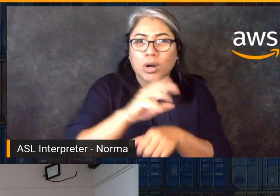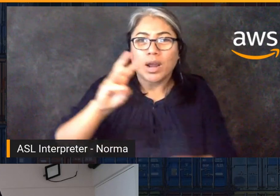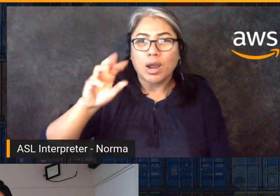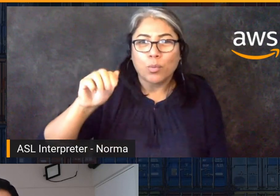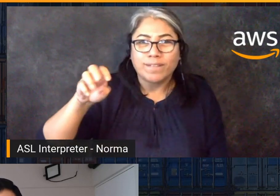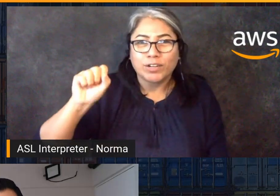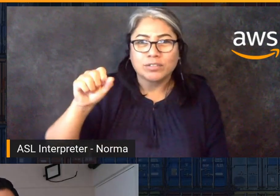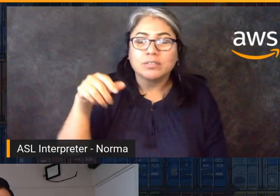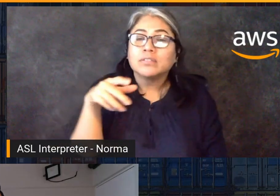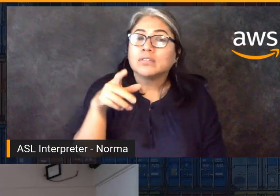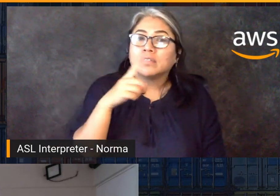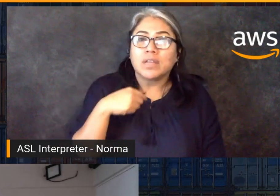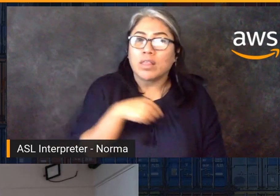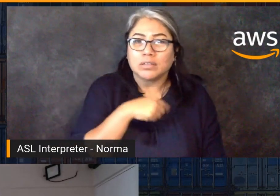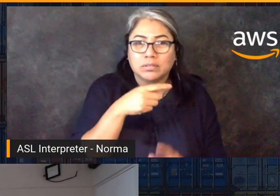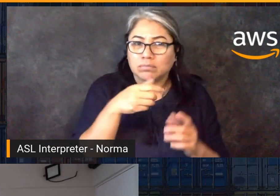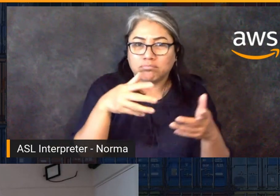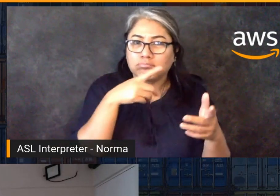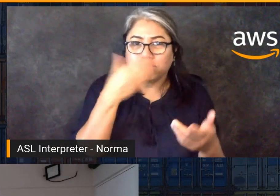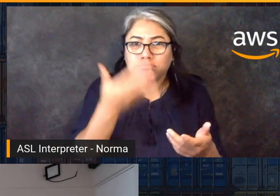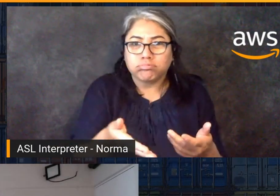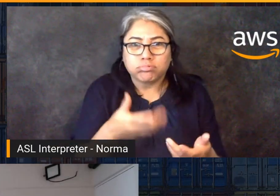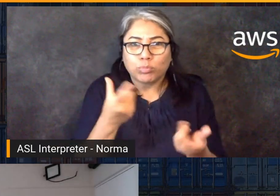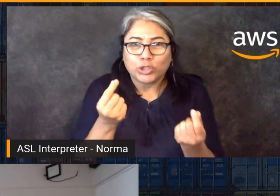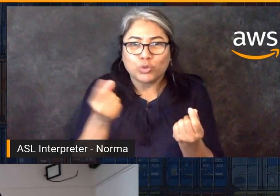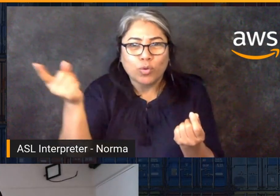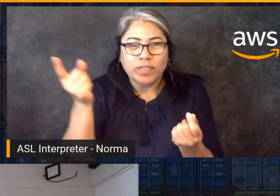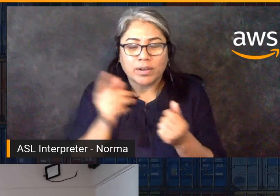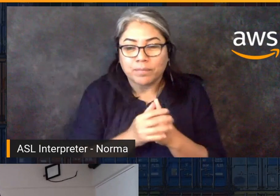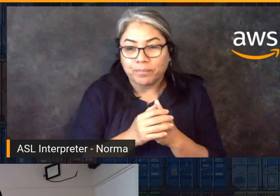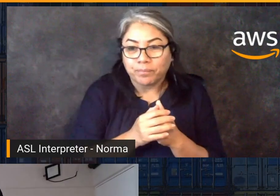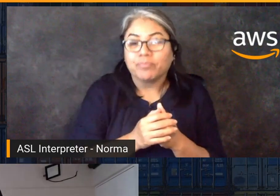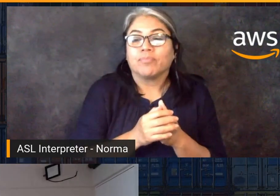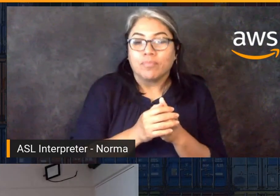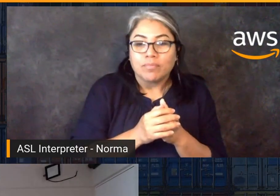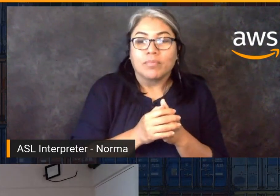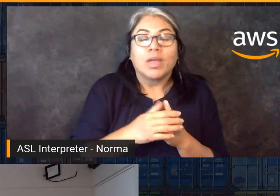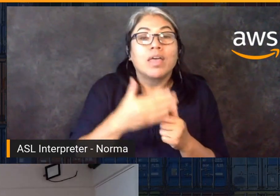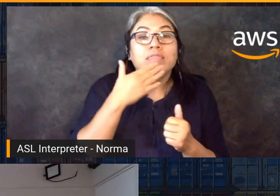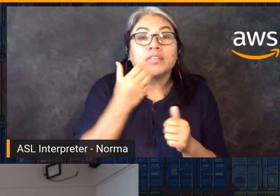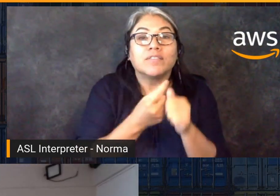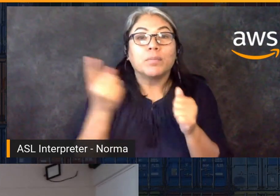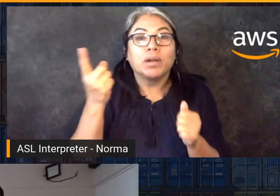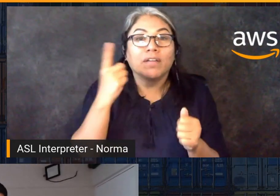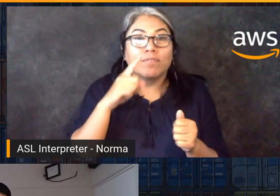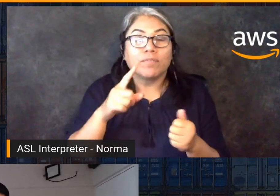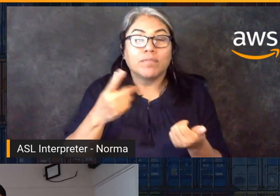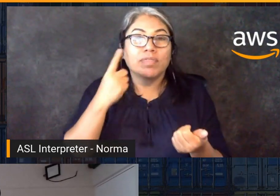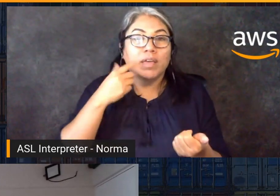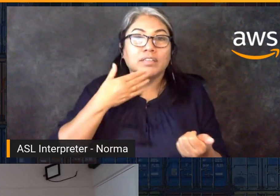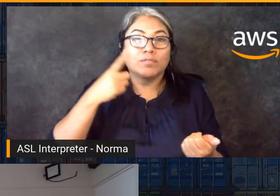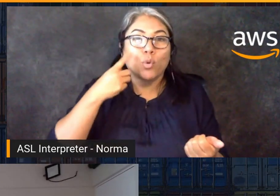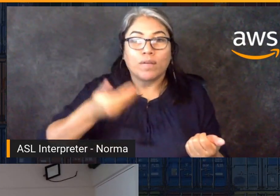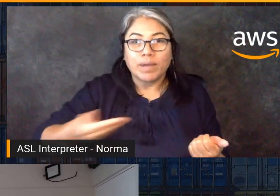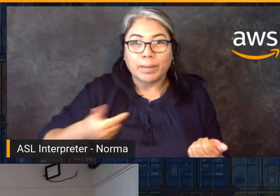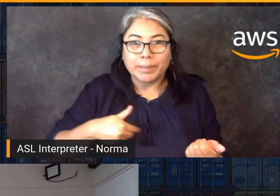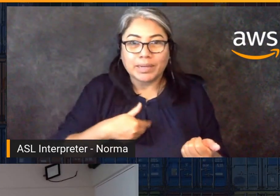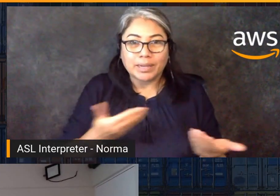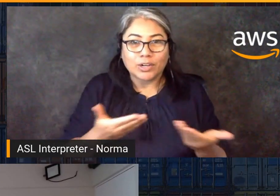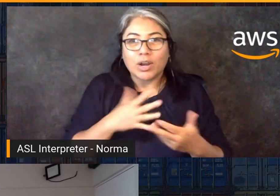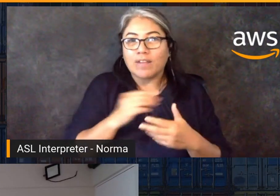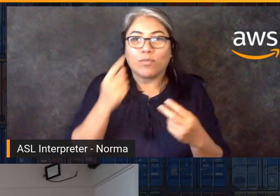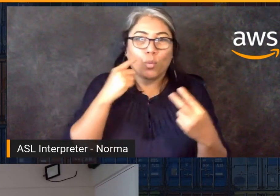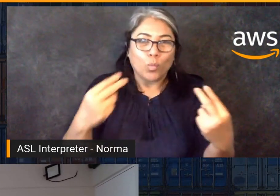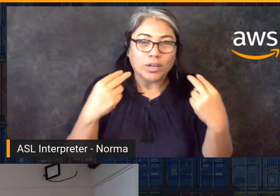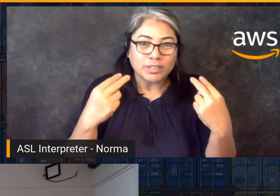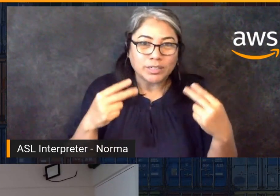yourself and what you're doing with GitOps over there. Thank you, Justin, and thanks everybody for being here today and for watching. That was